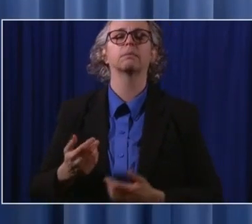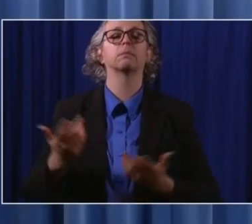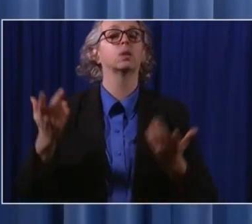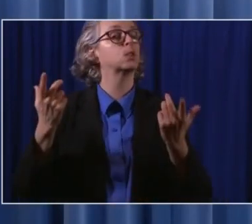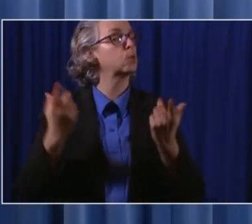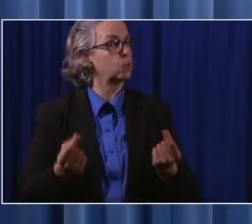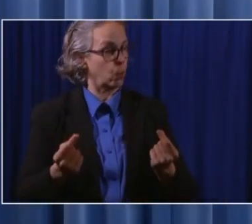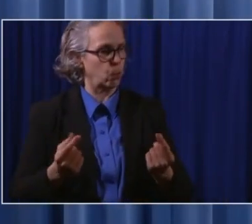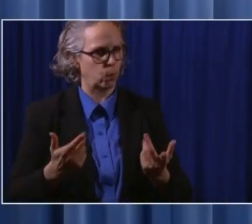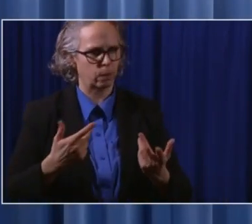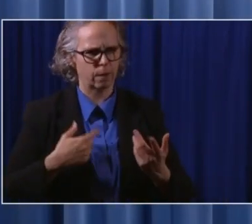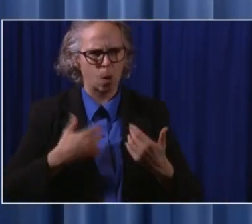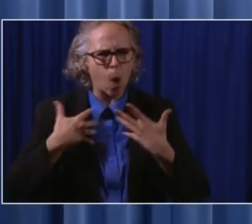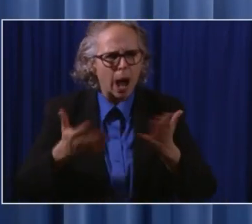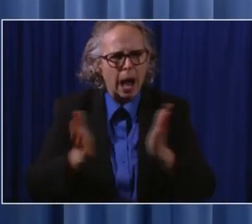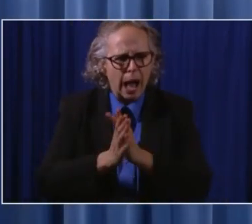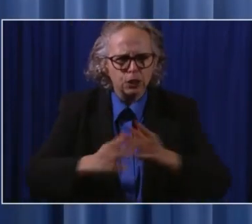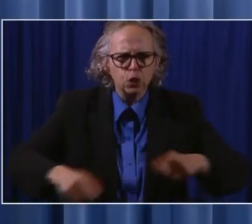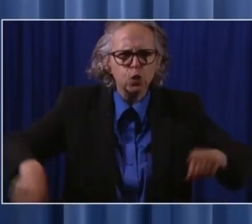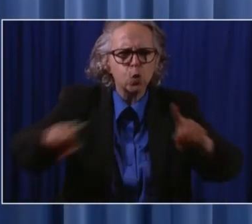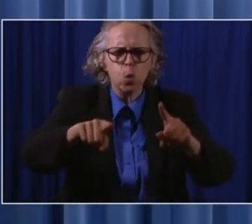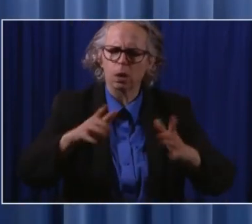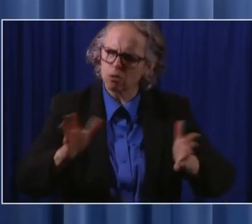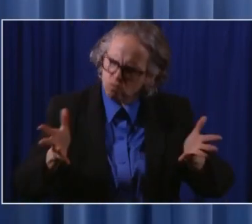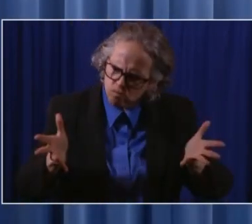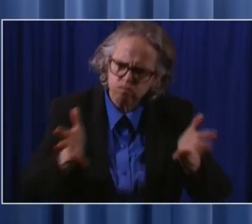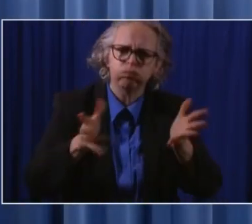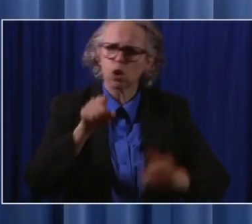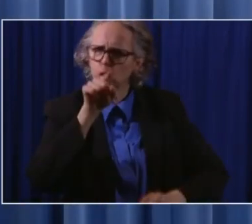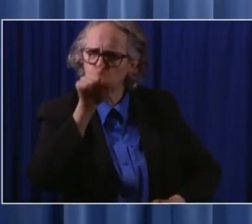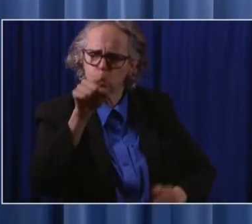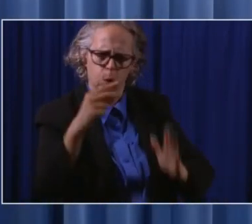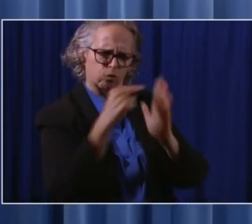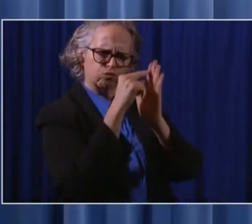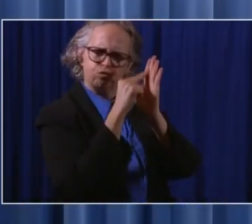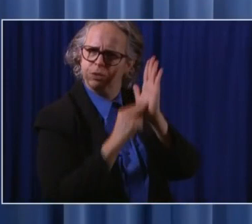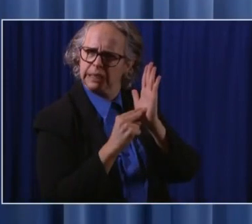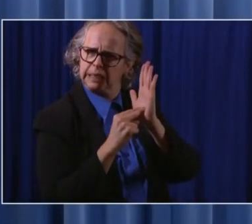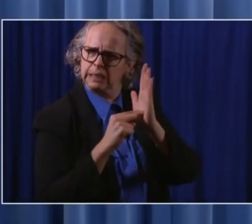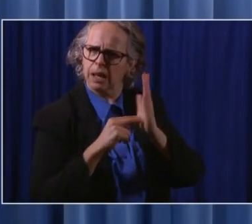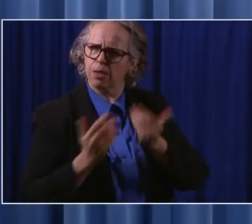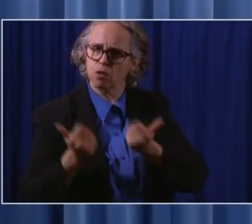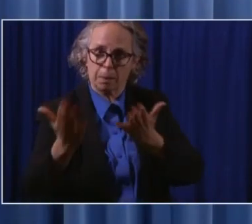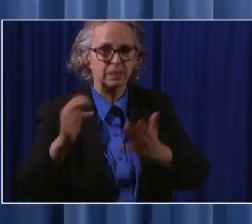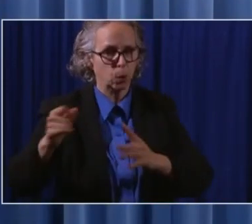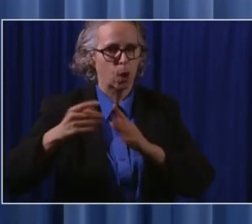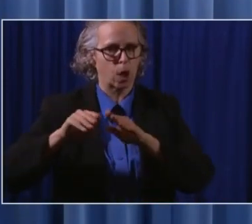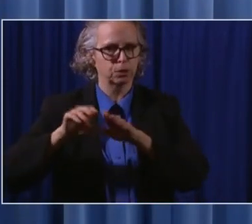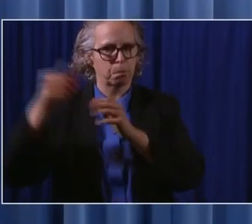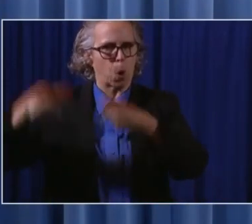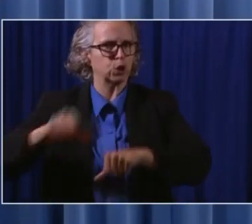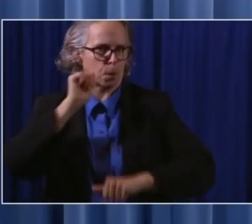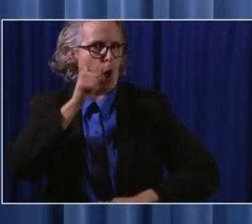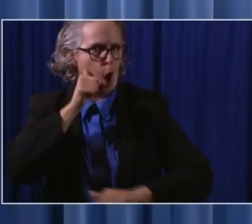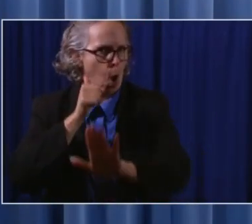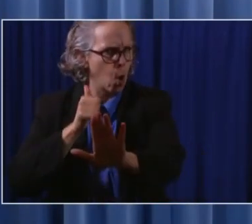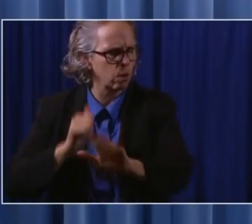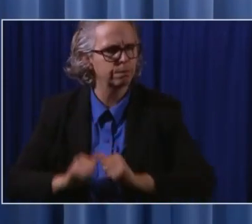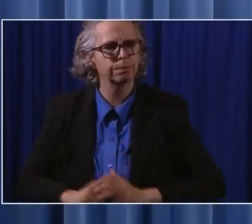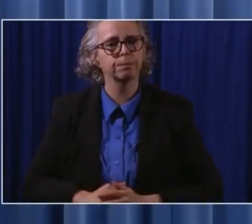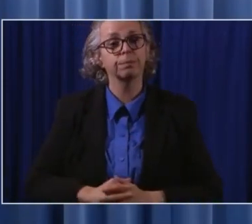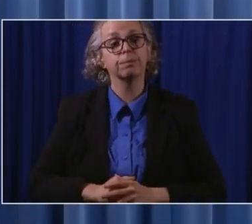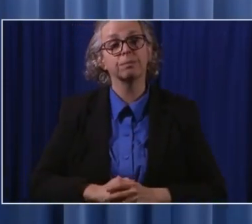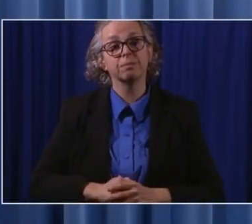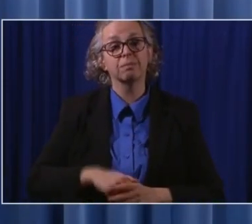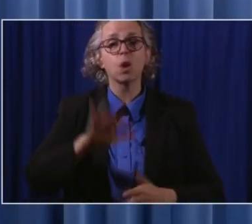to take a look at them. Go online. They'll be up tomorrow. We recommend the following related